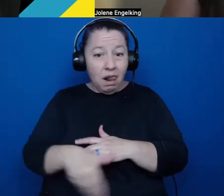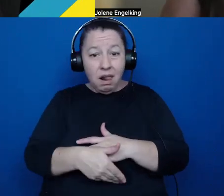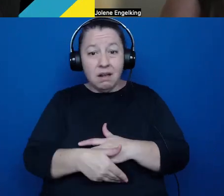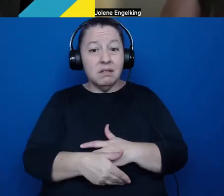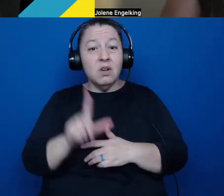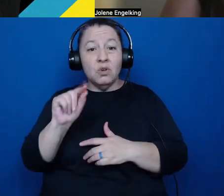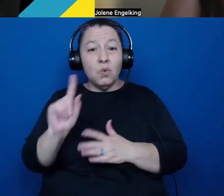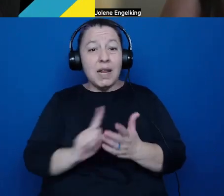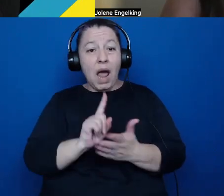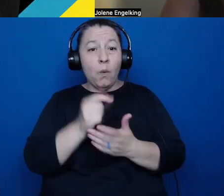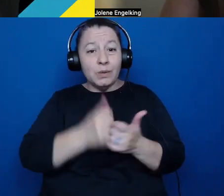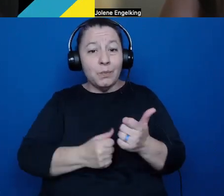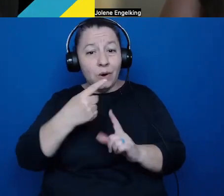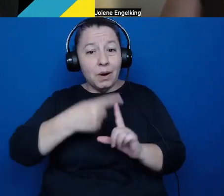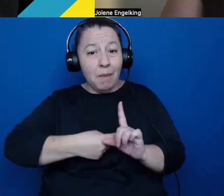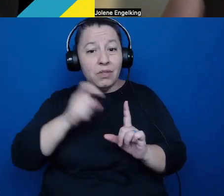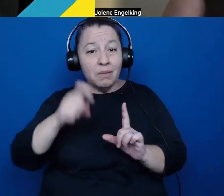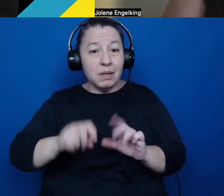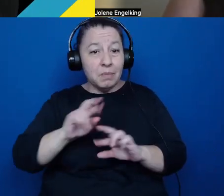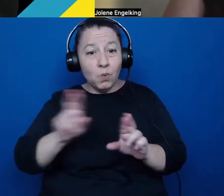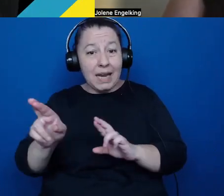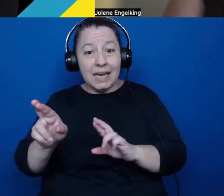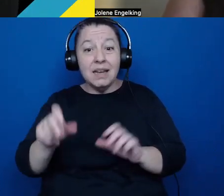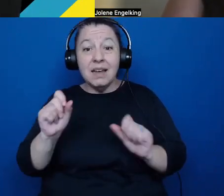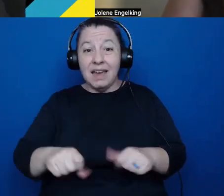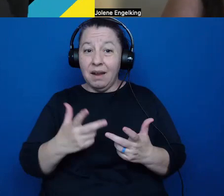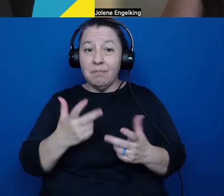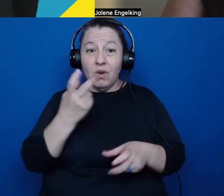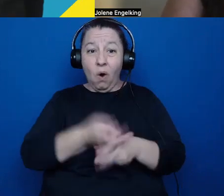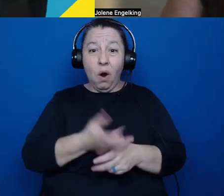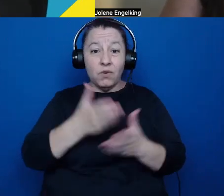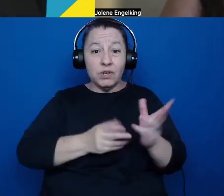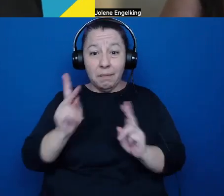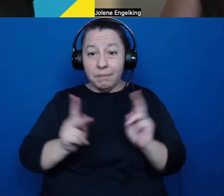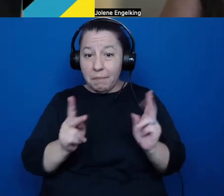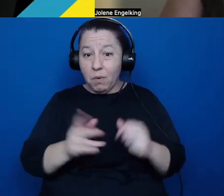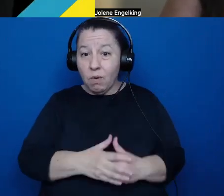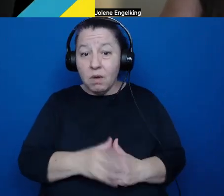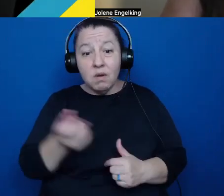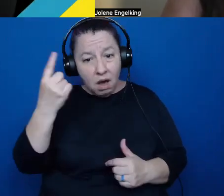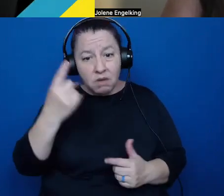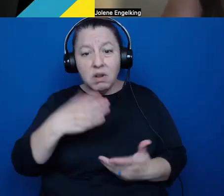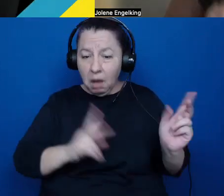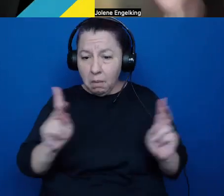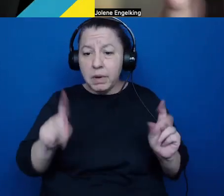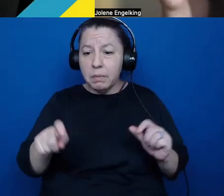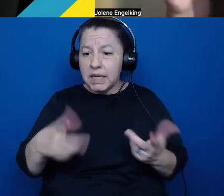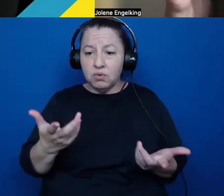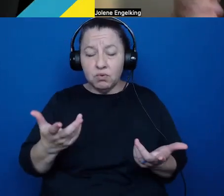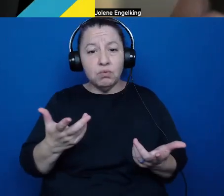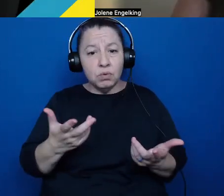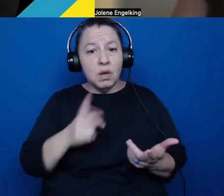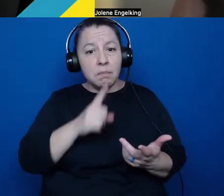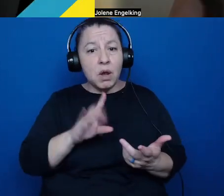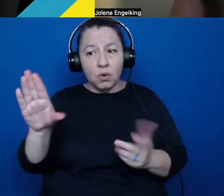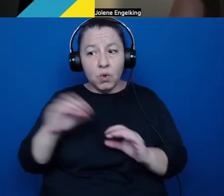a month that you're having to be on call, which can be really prohibitive to some people. And I understand that people need to make their organizations work how they need